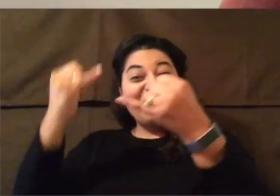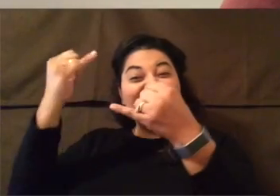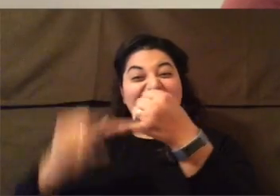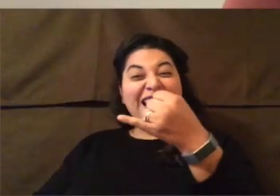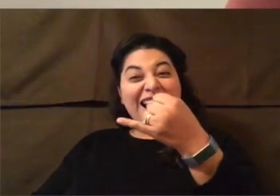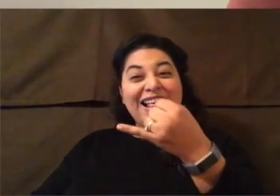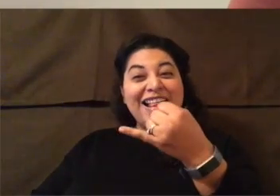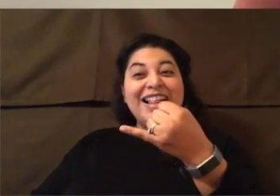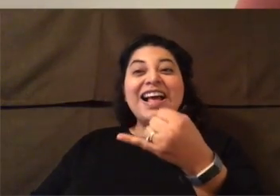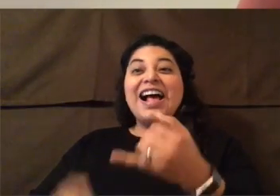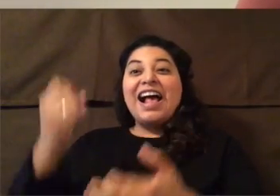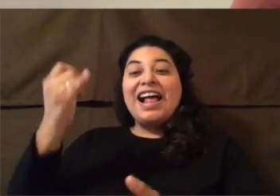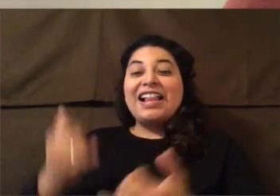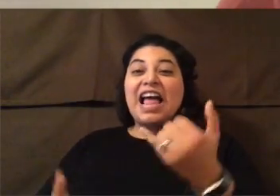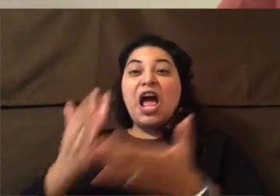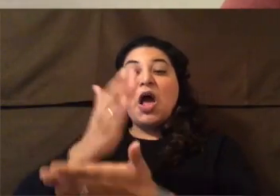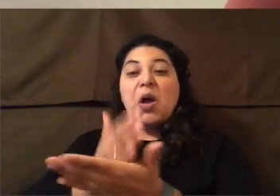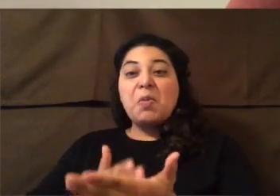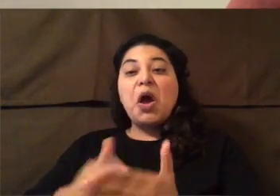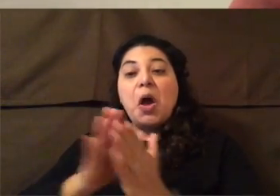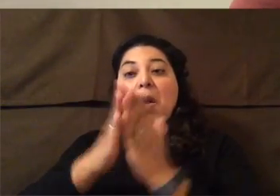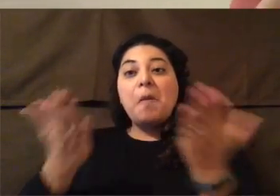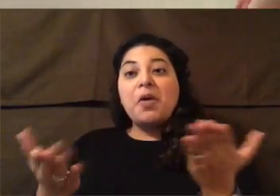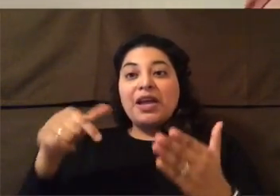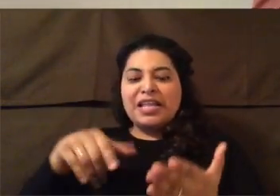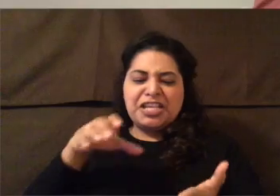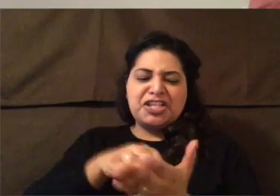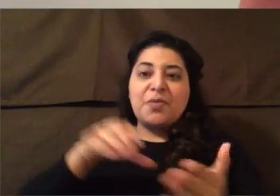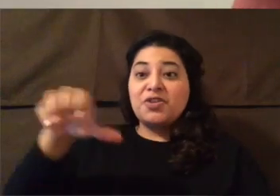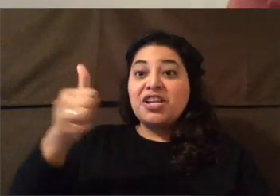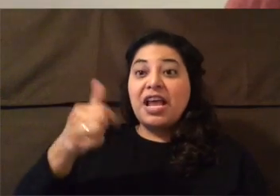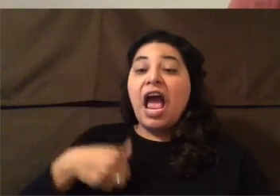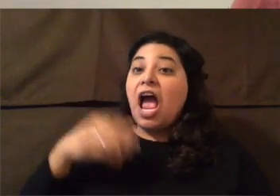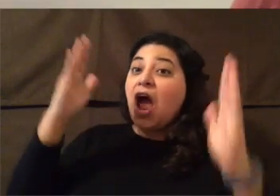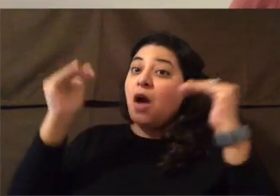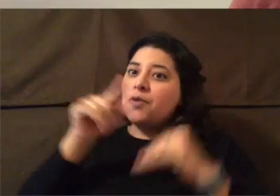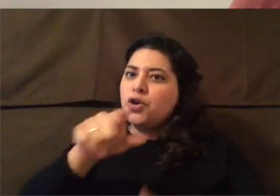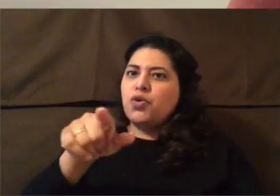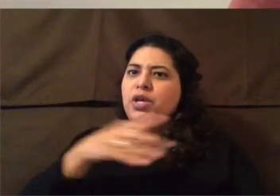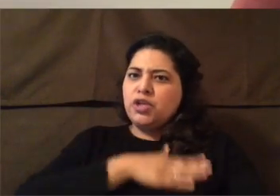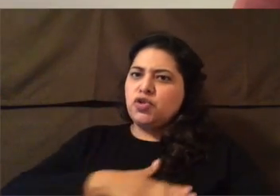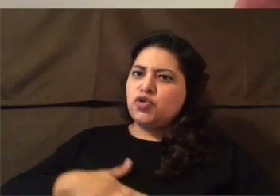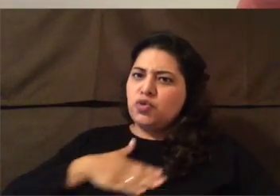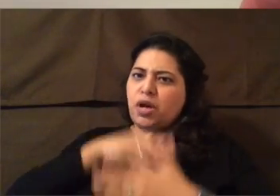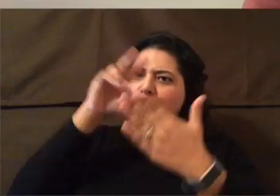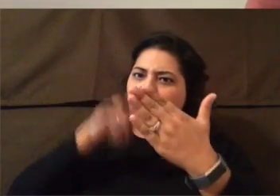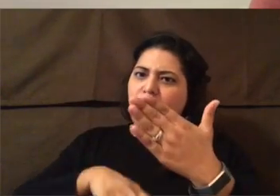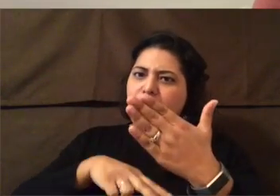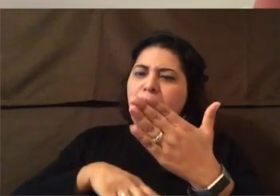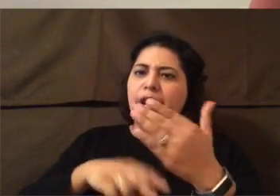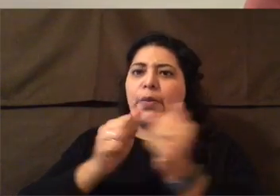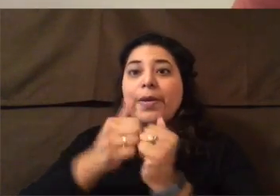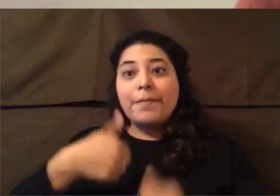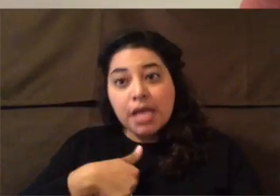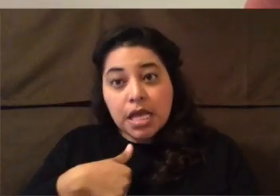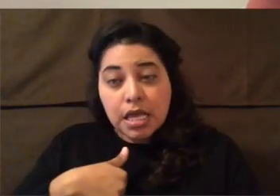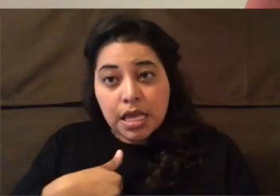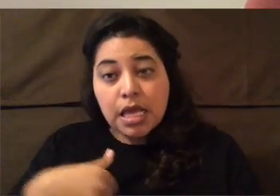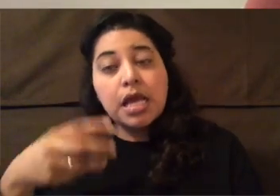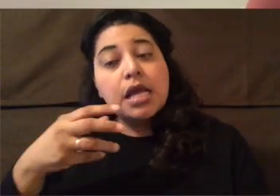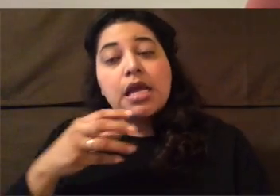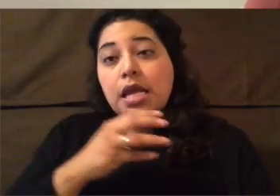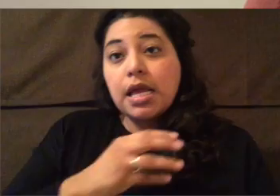Okay, we have finally reached the end of the book. This is chapter 10. I hope that you have enjoyed reading this